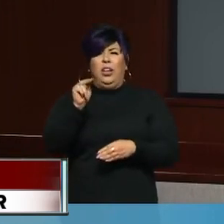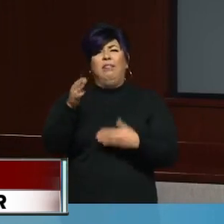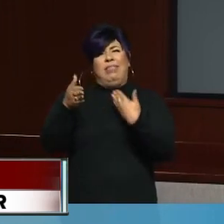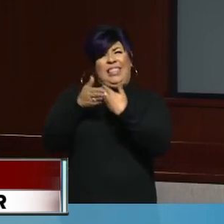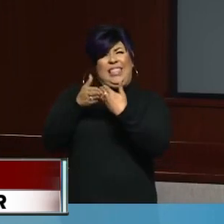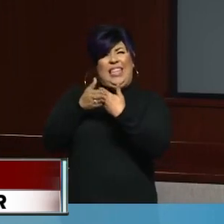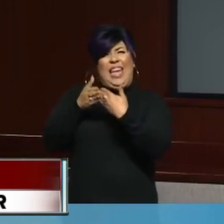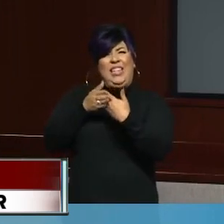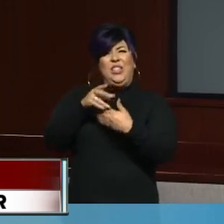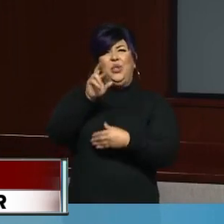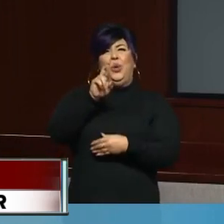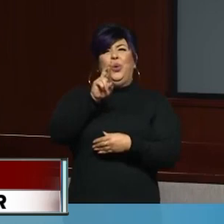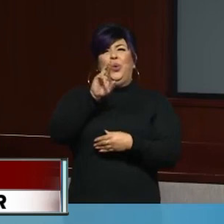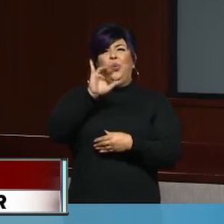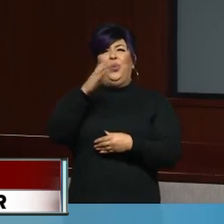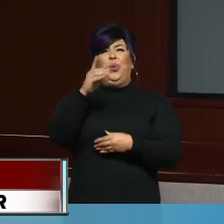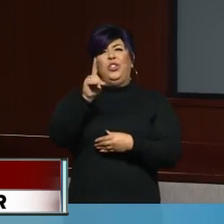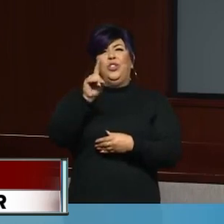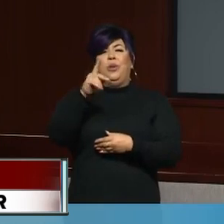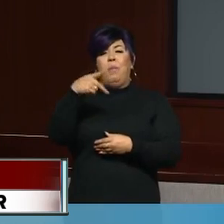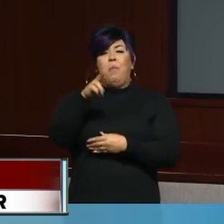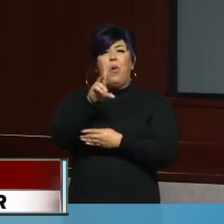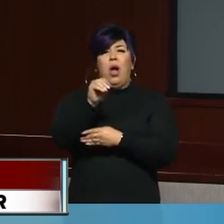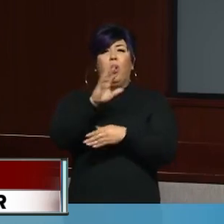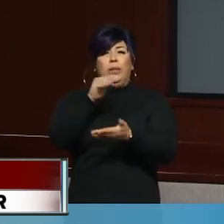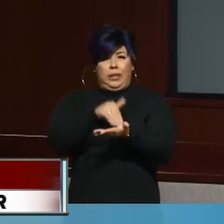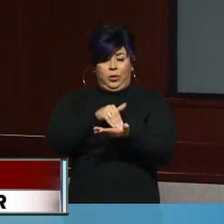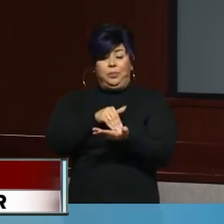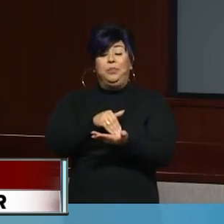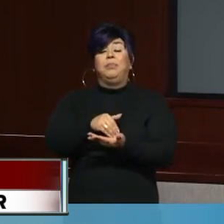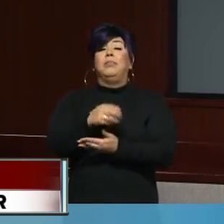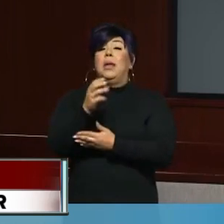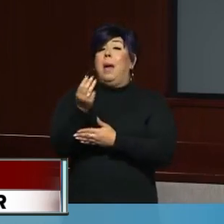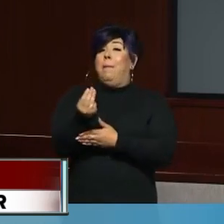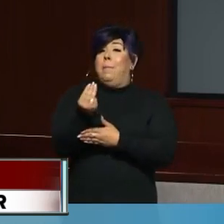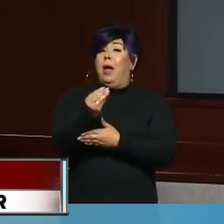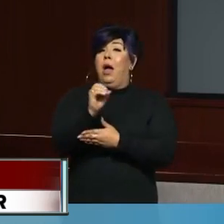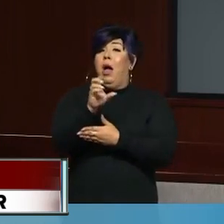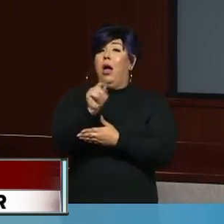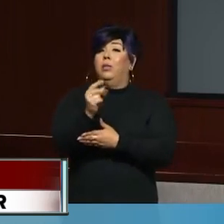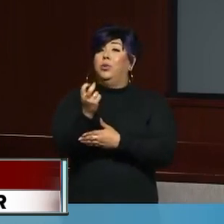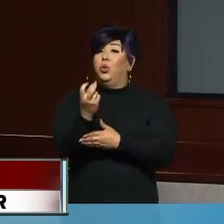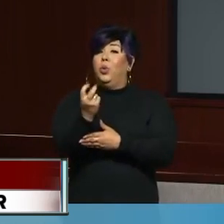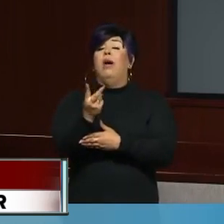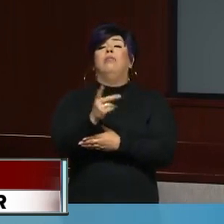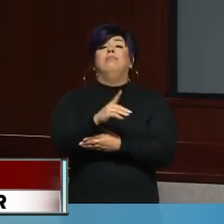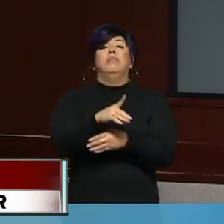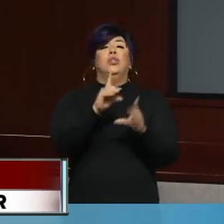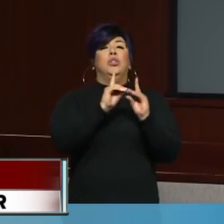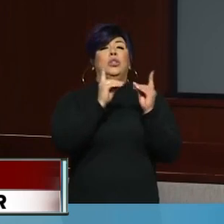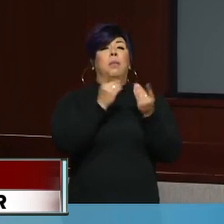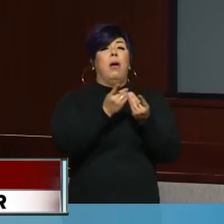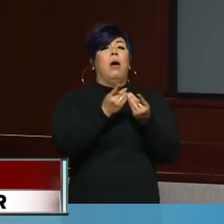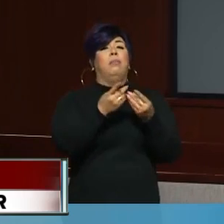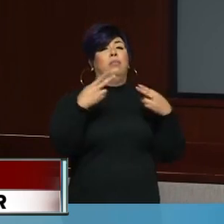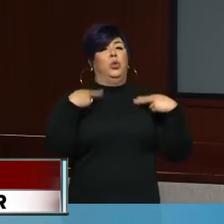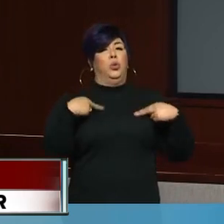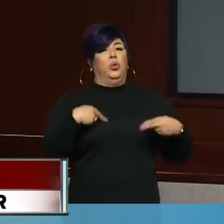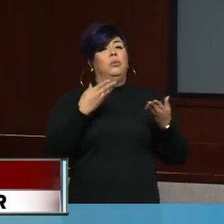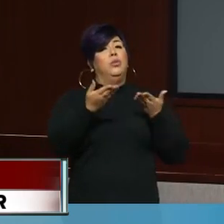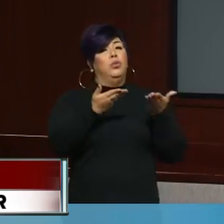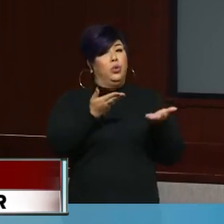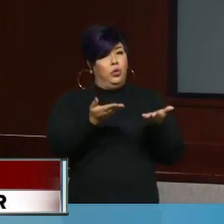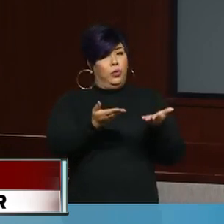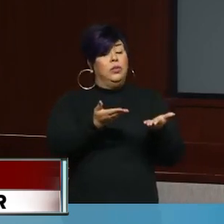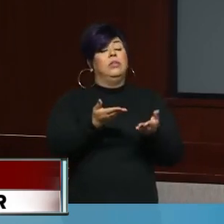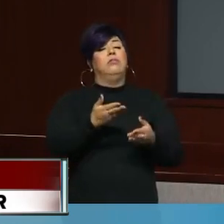to the Richard Prado Center. On Monday, October 12th, it will be at the Department of Human Services,